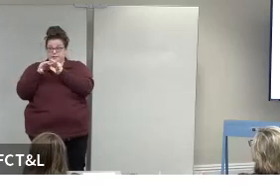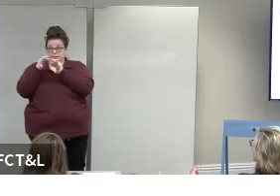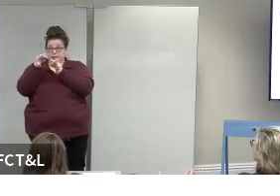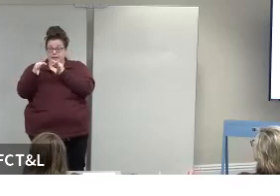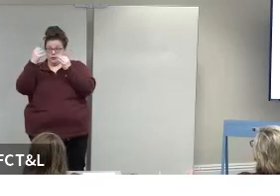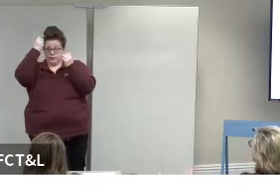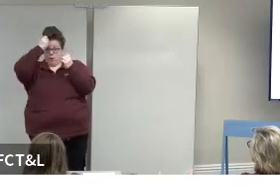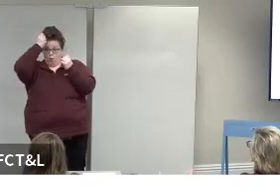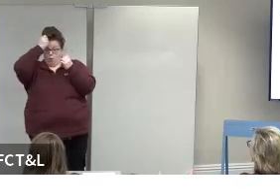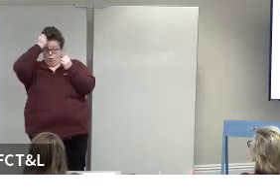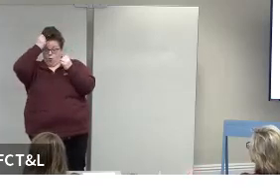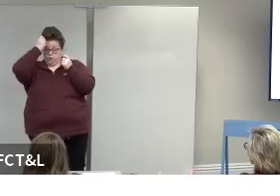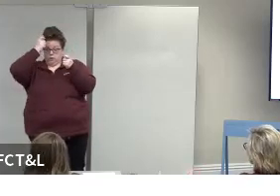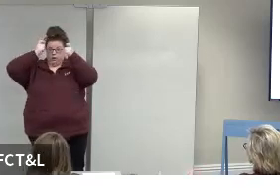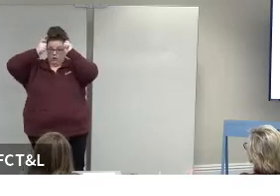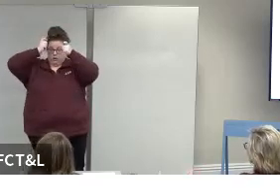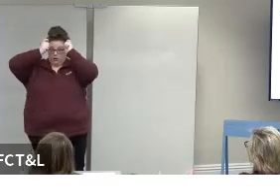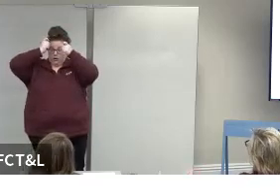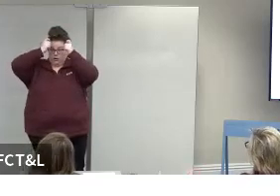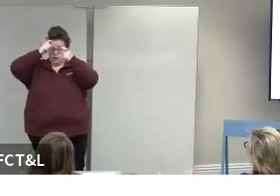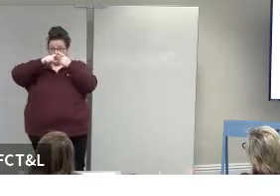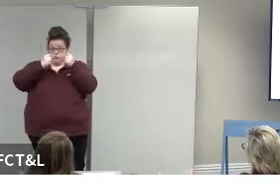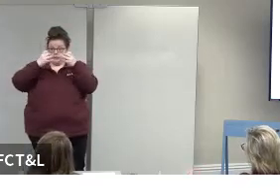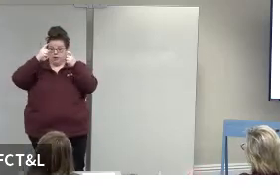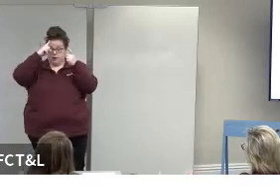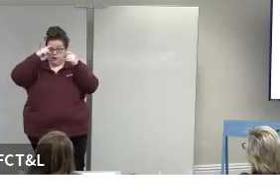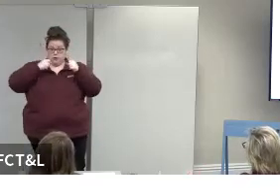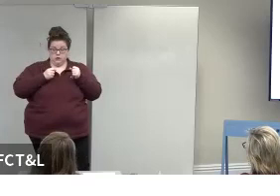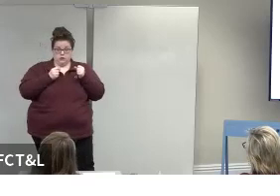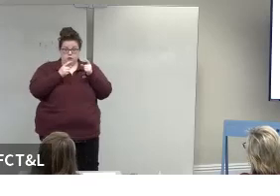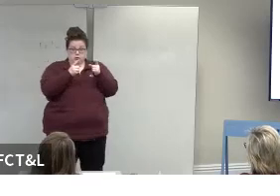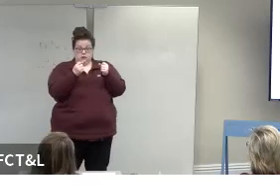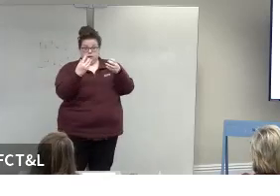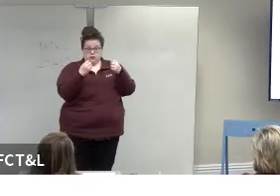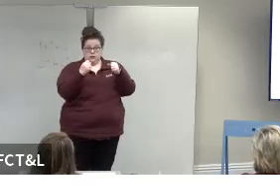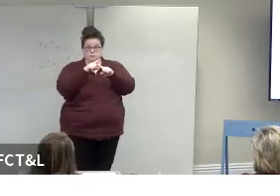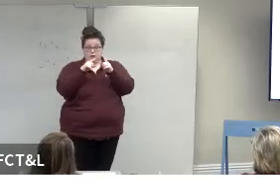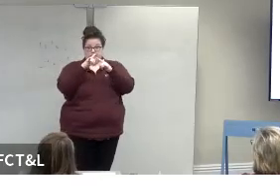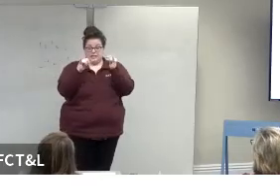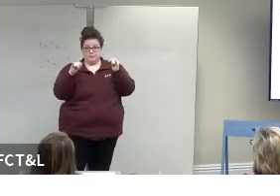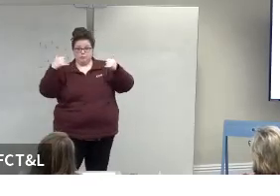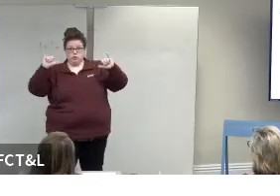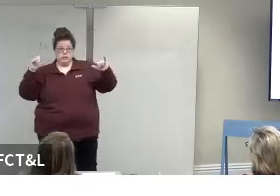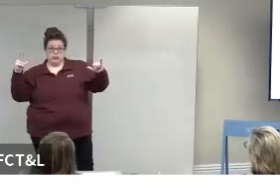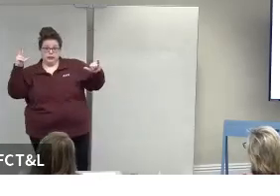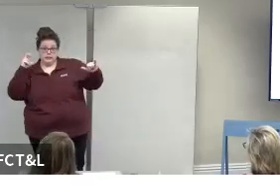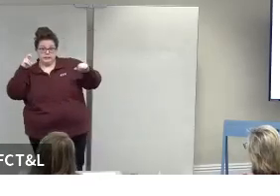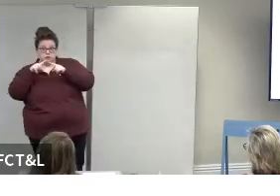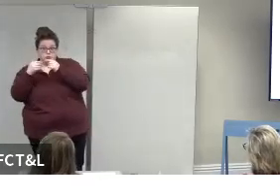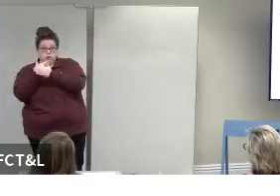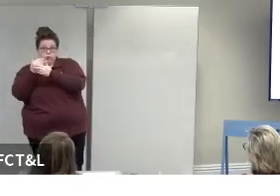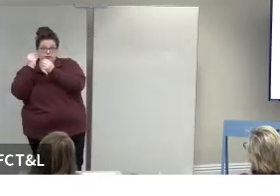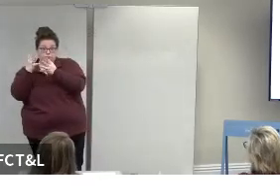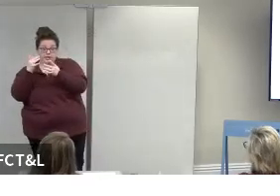the language as it's coming on, there's a language delay. They have to hold that information, process it into a different language, and then produce it in a